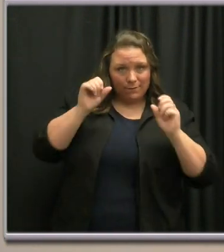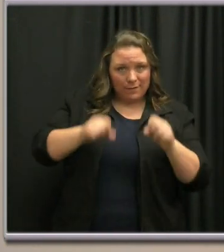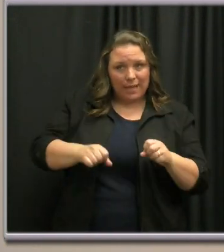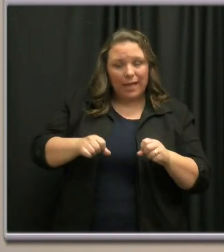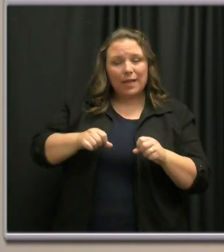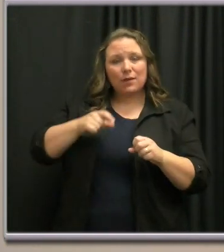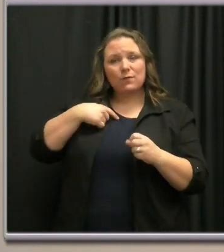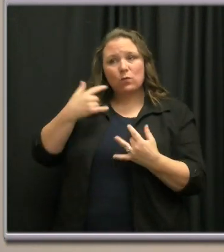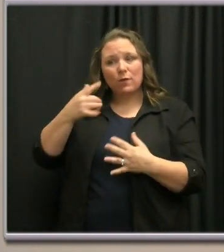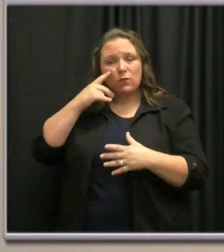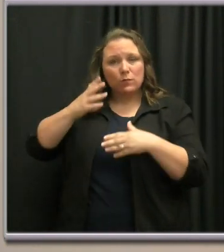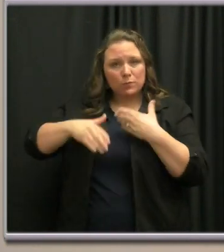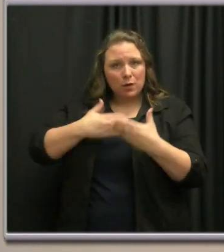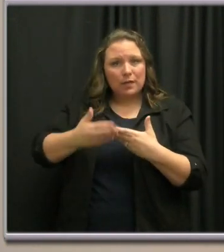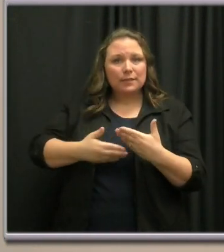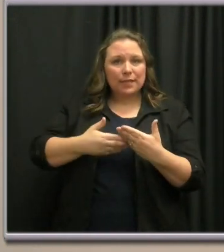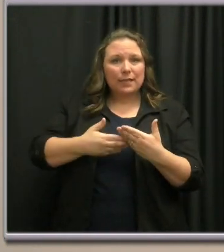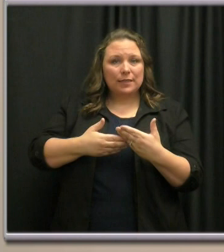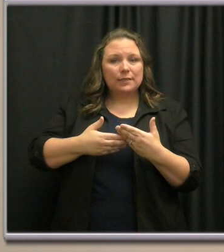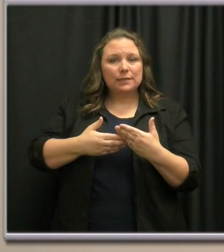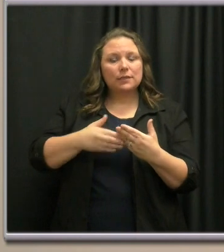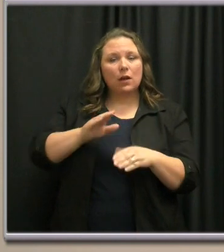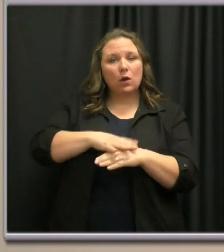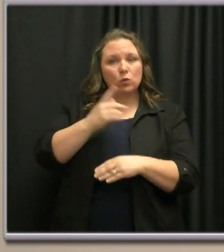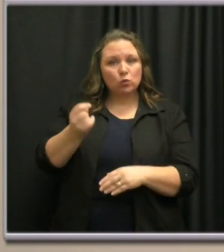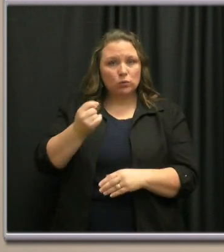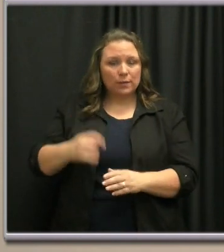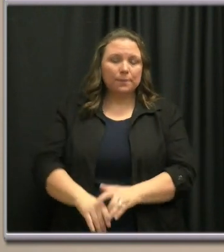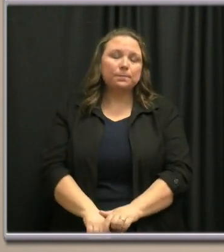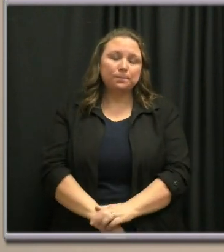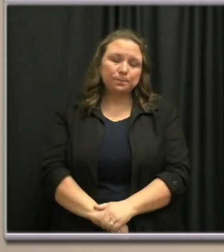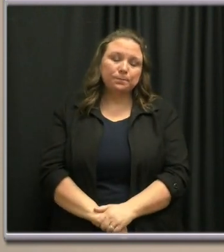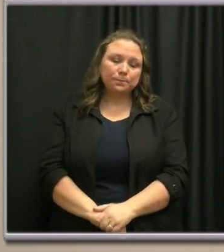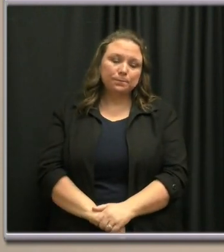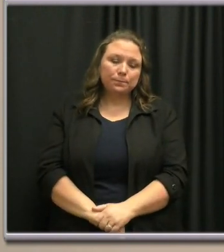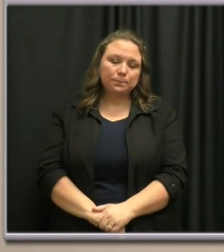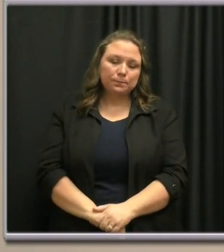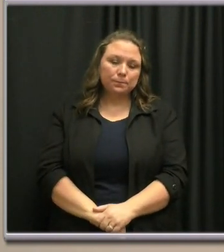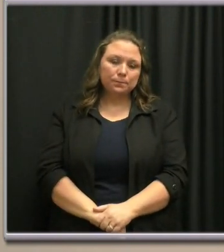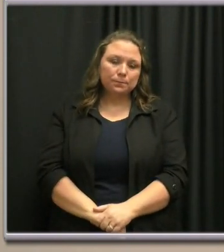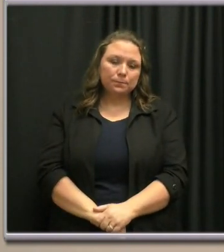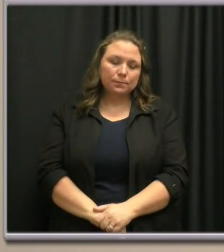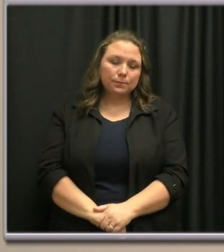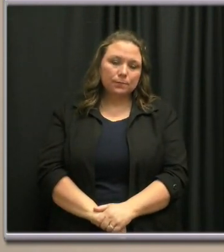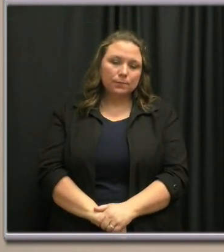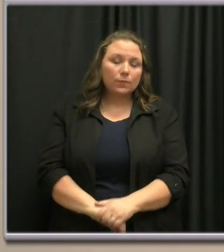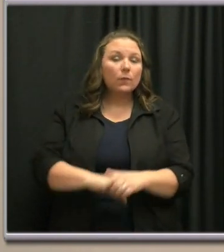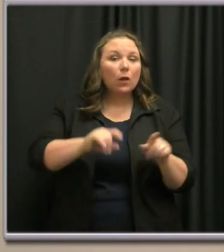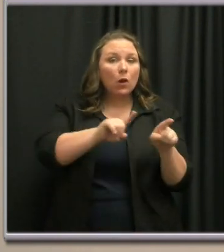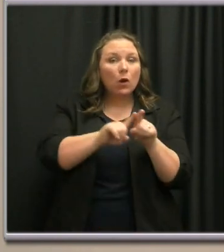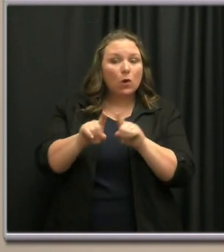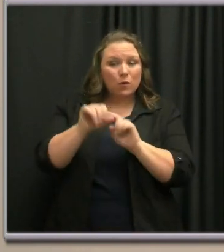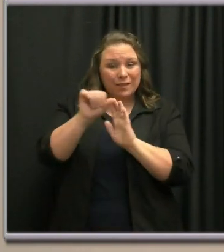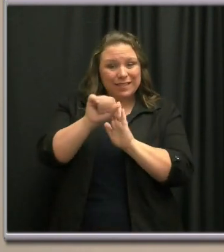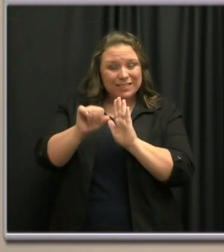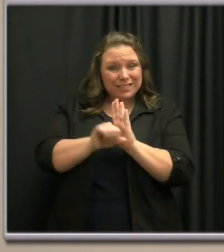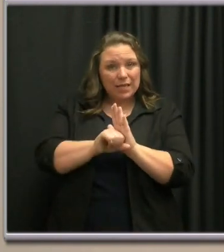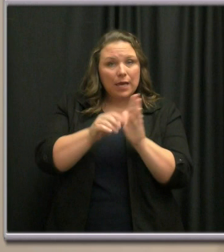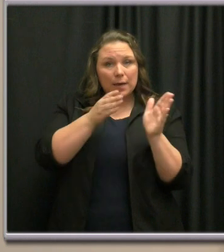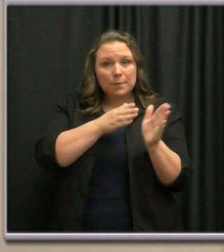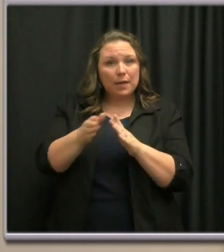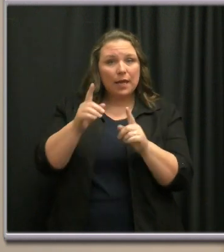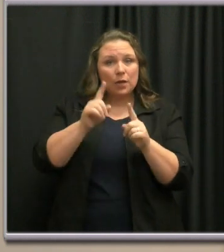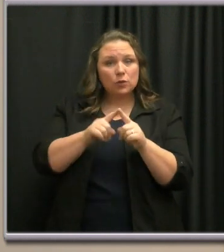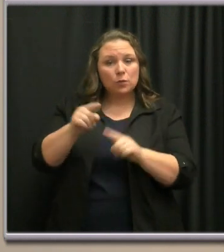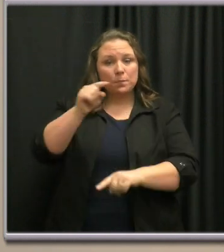processed for distribution on Tuesday. I have been also told that the state plans on retroactively